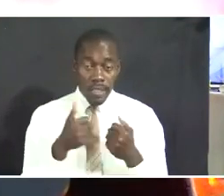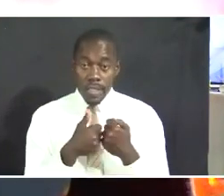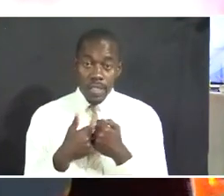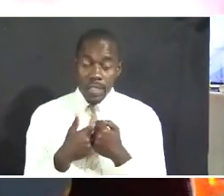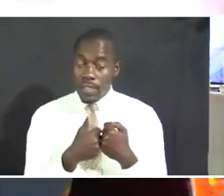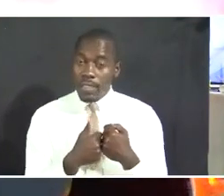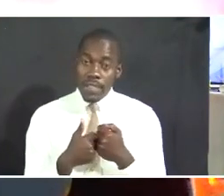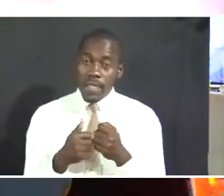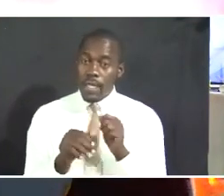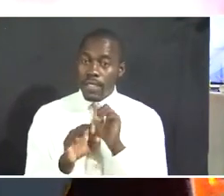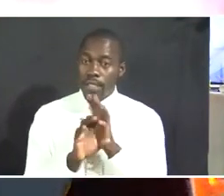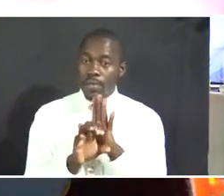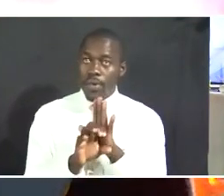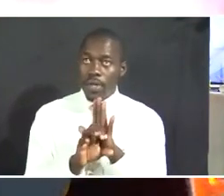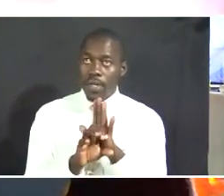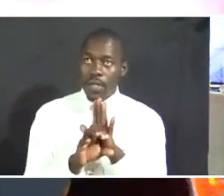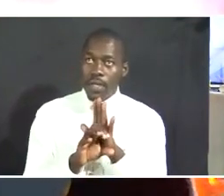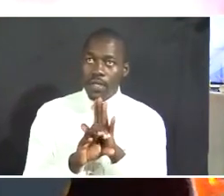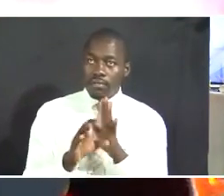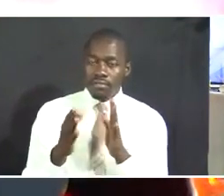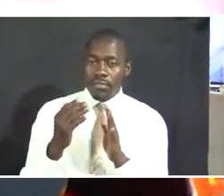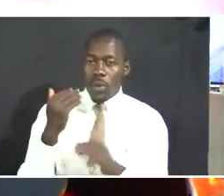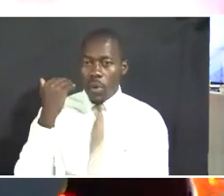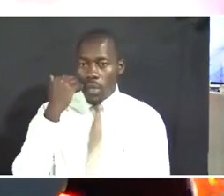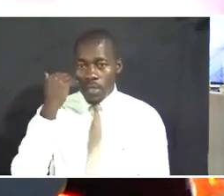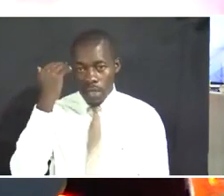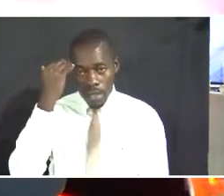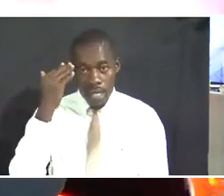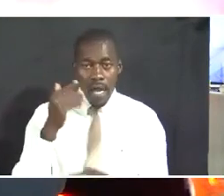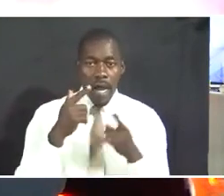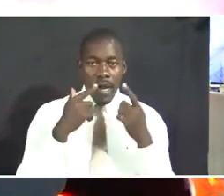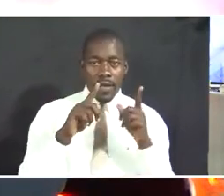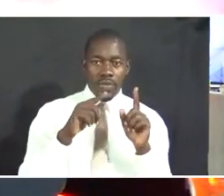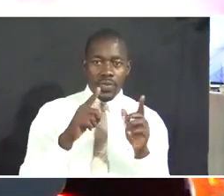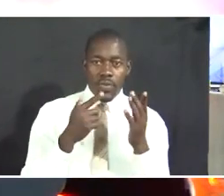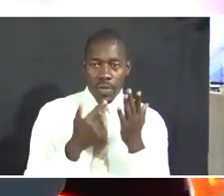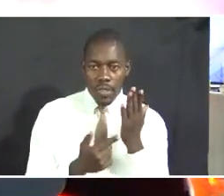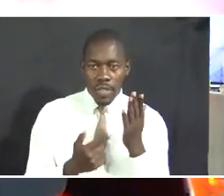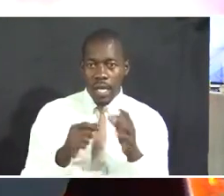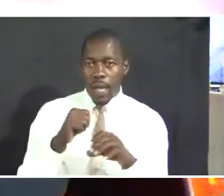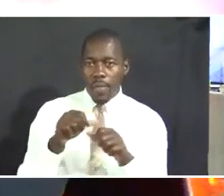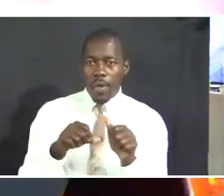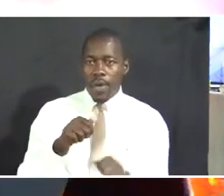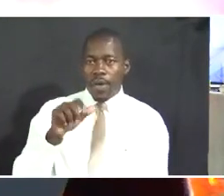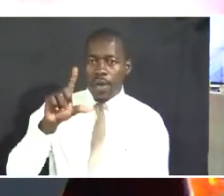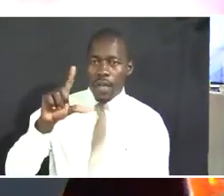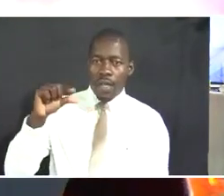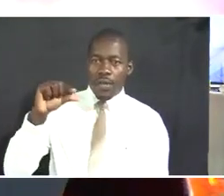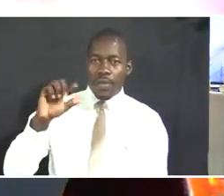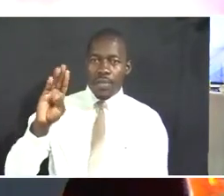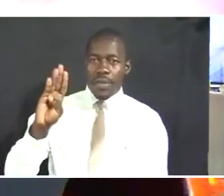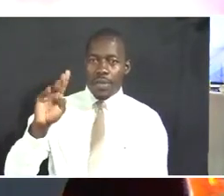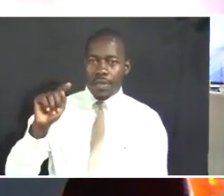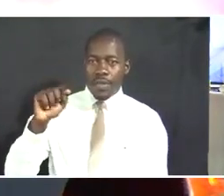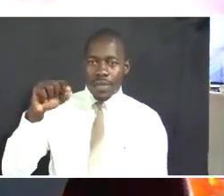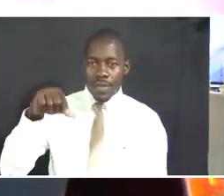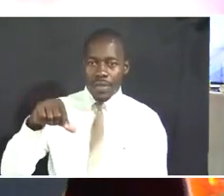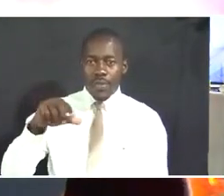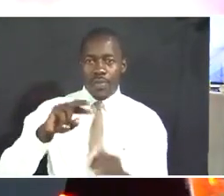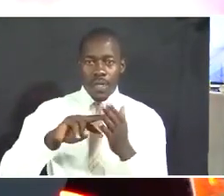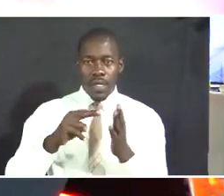heard the announcement made by the Supreme Court, and this is a sign of bad times to